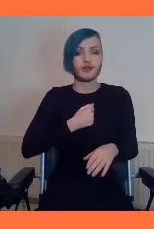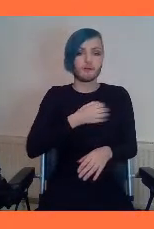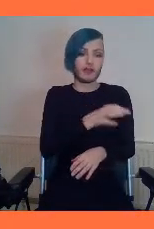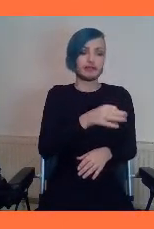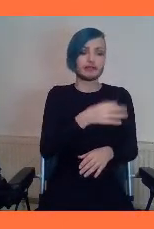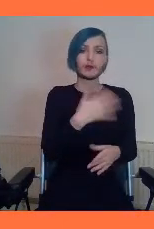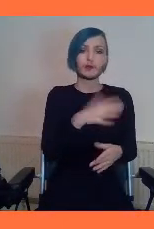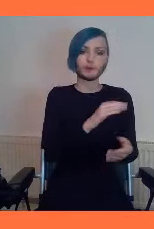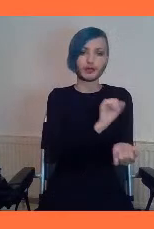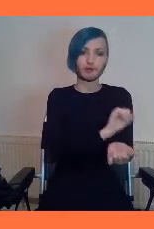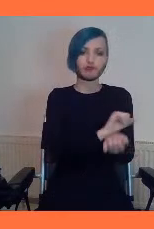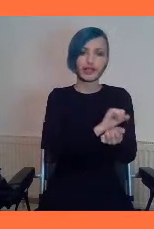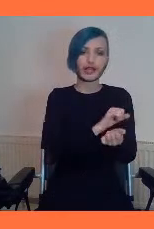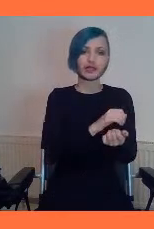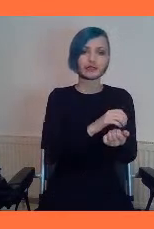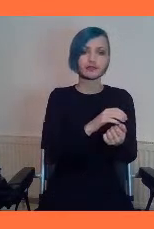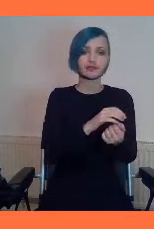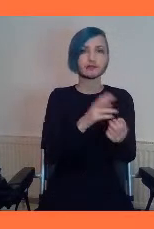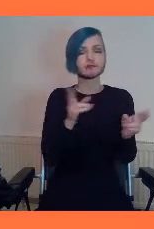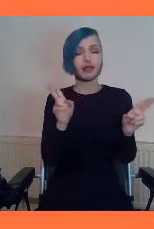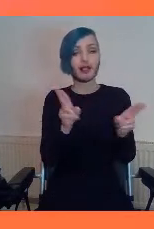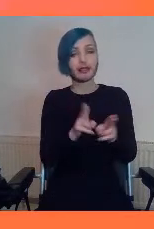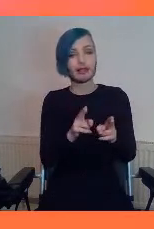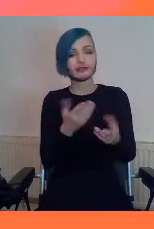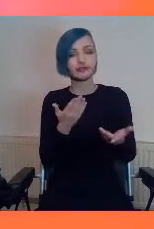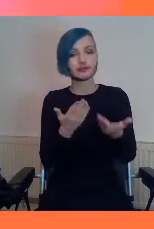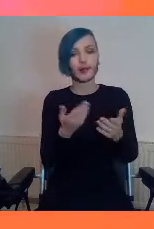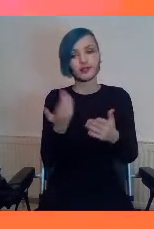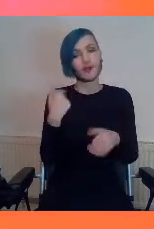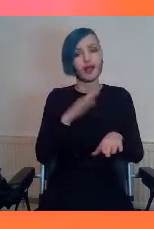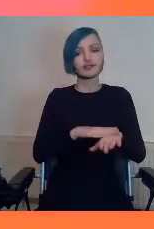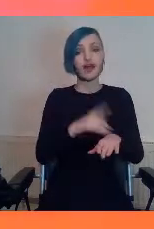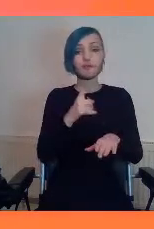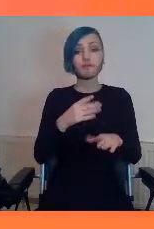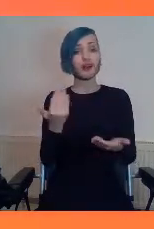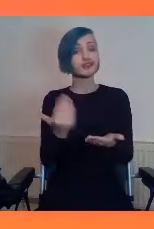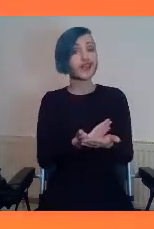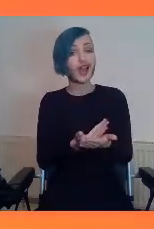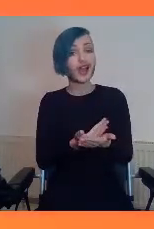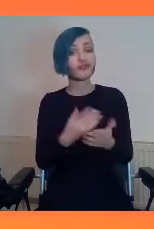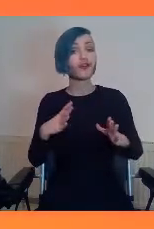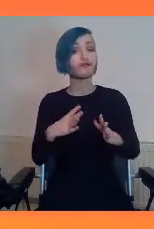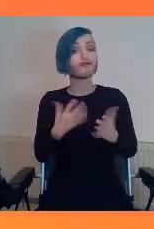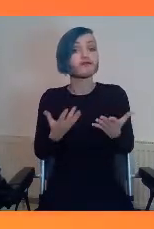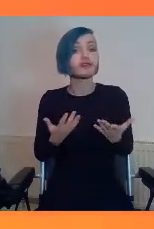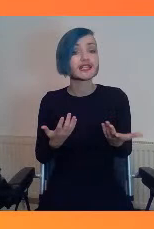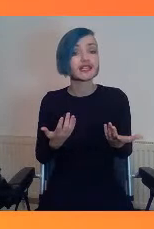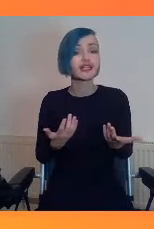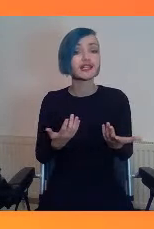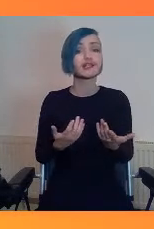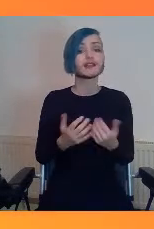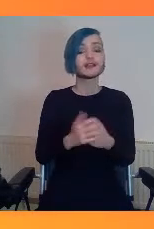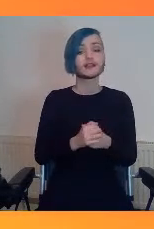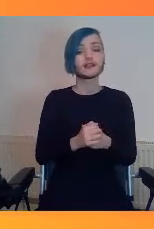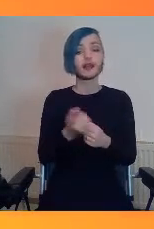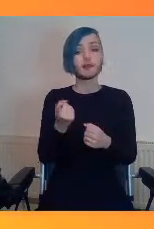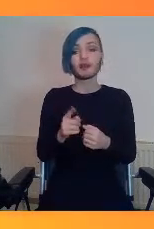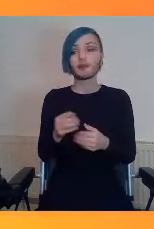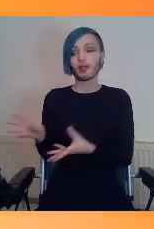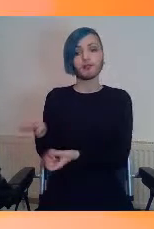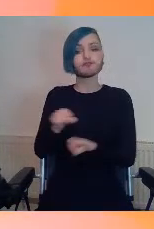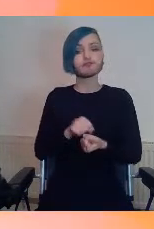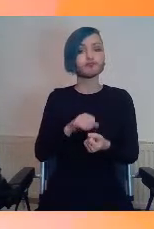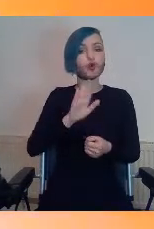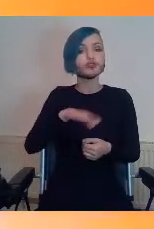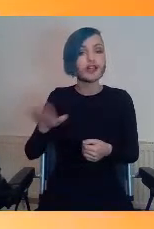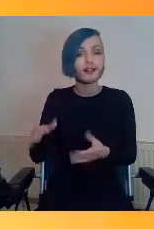even less than last time, and it was safe. It was free for everyone. People were with children and so on. We had